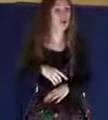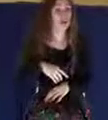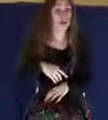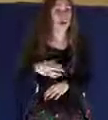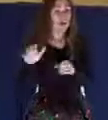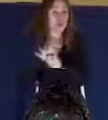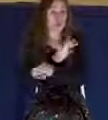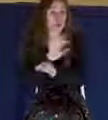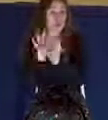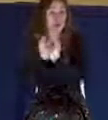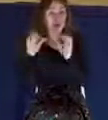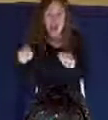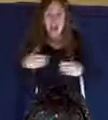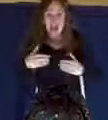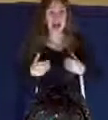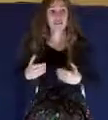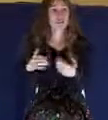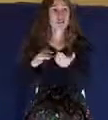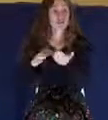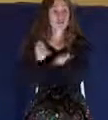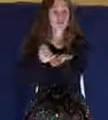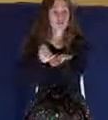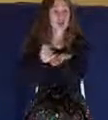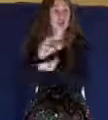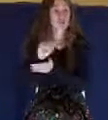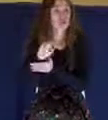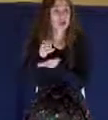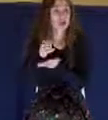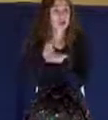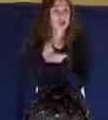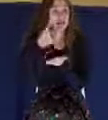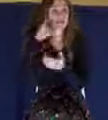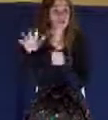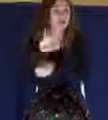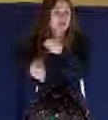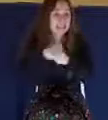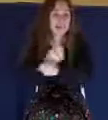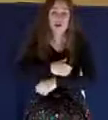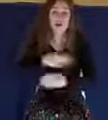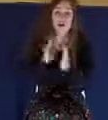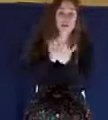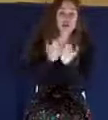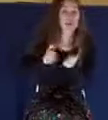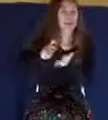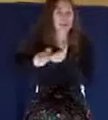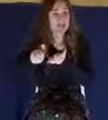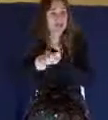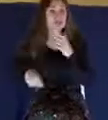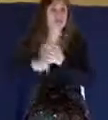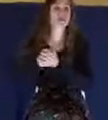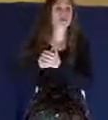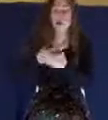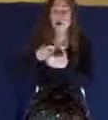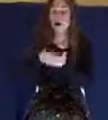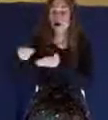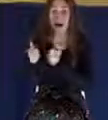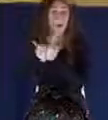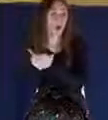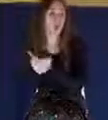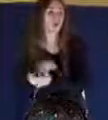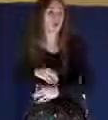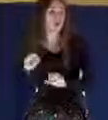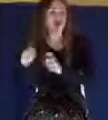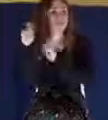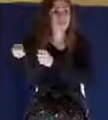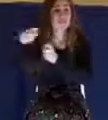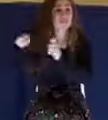rice for a whole year. And the kids can get books and pencils. And Kim Soo can also buy a boat where he can fish. And he can put all four of